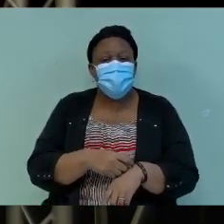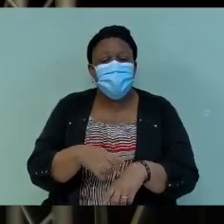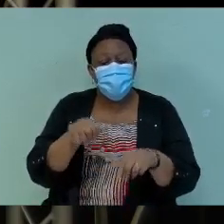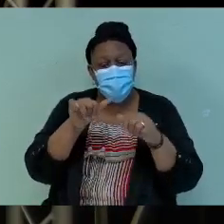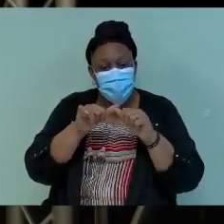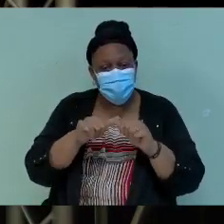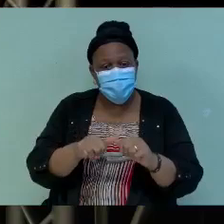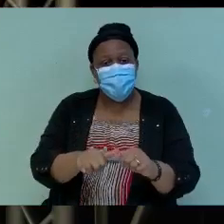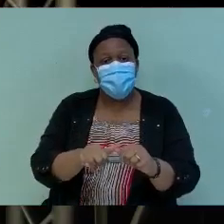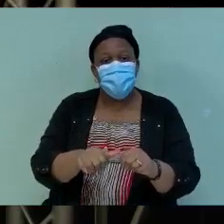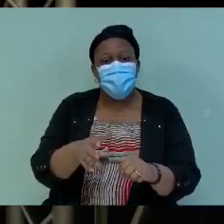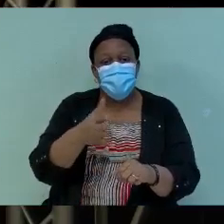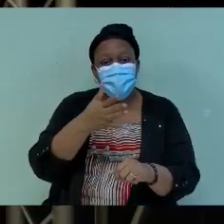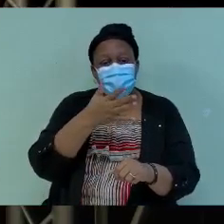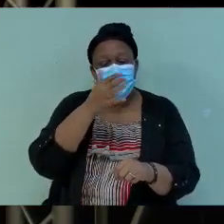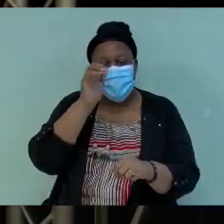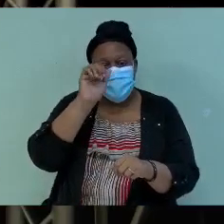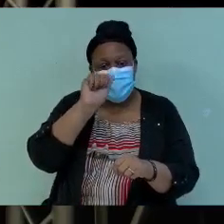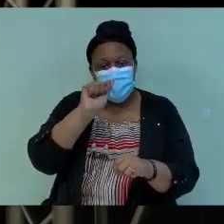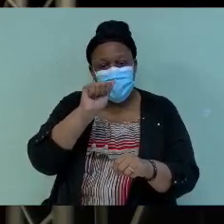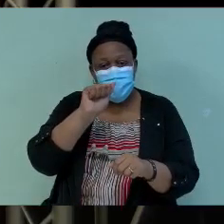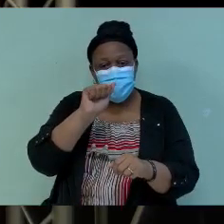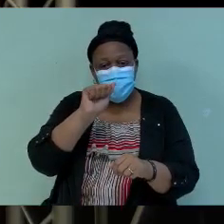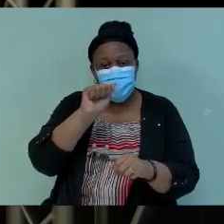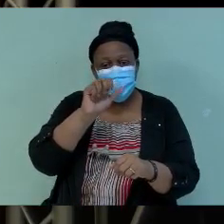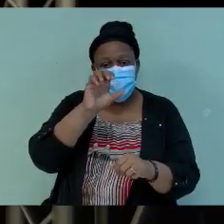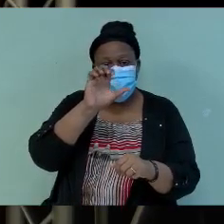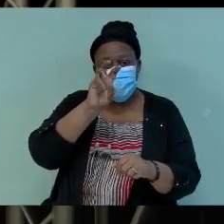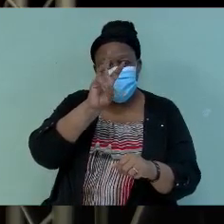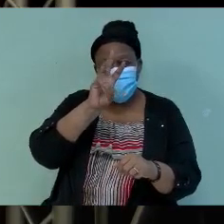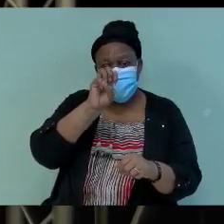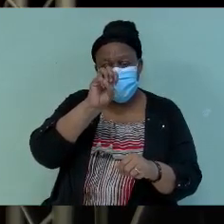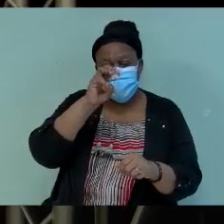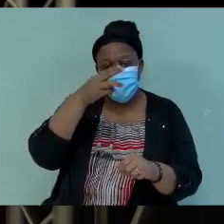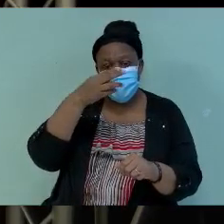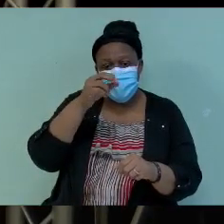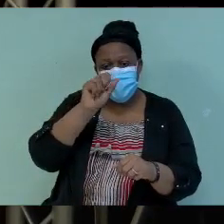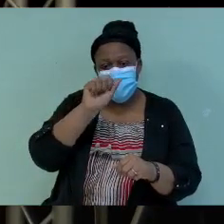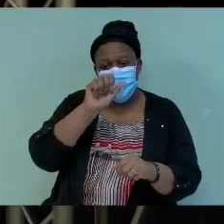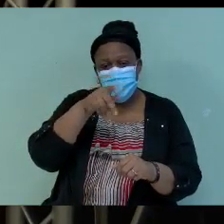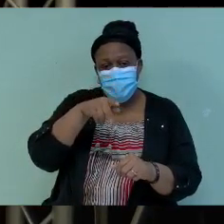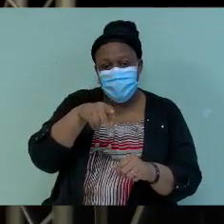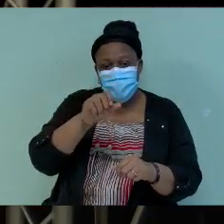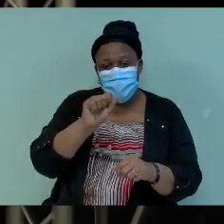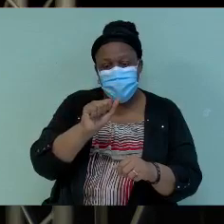instituted a WhatsApp hotline, the number